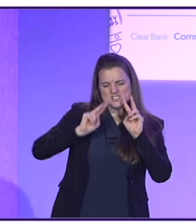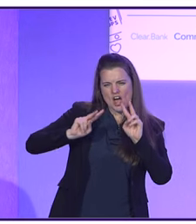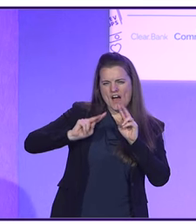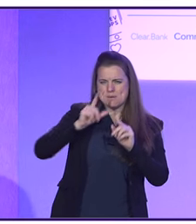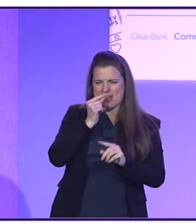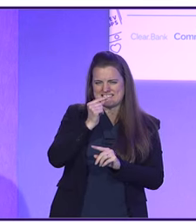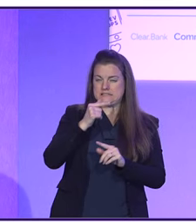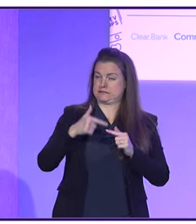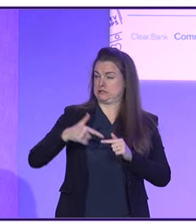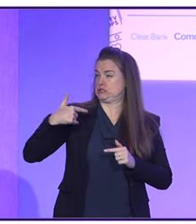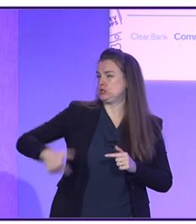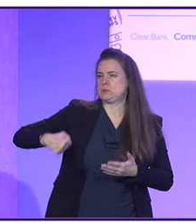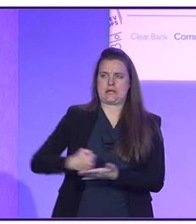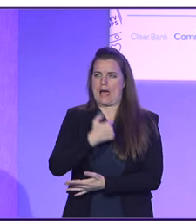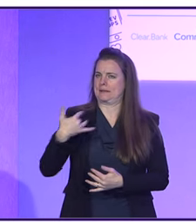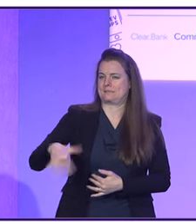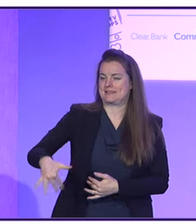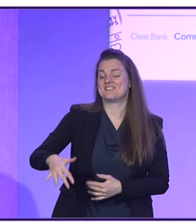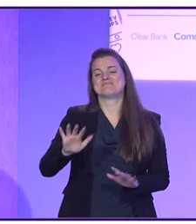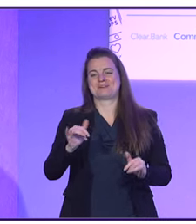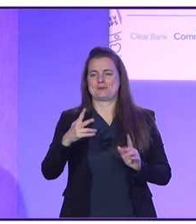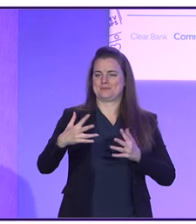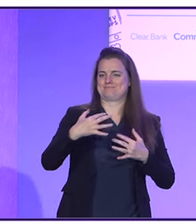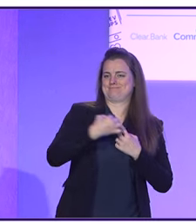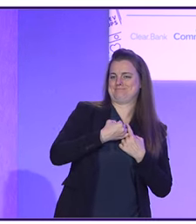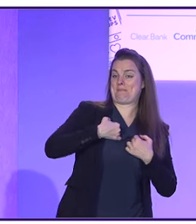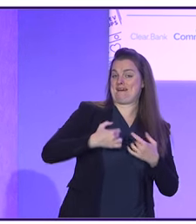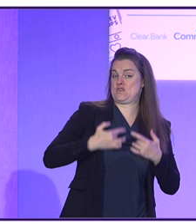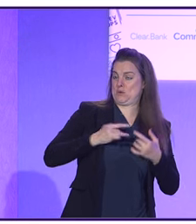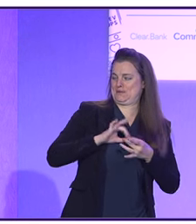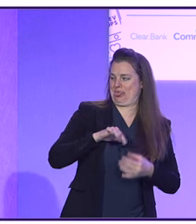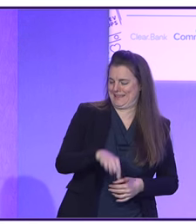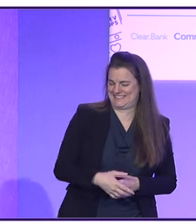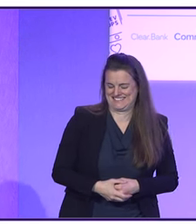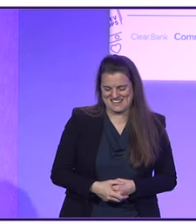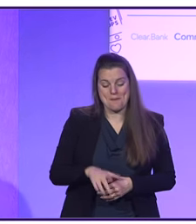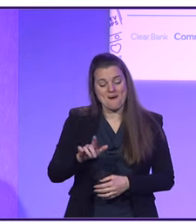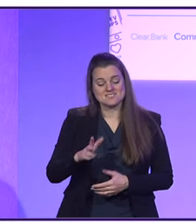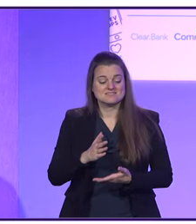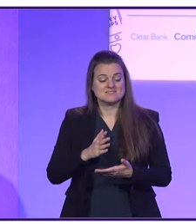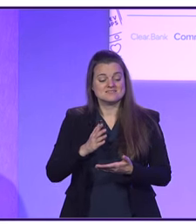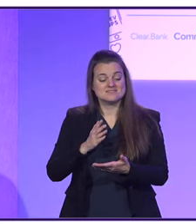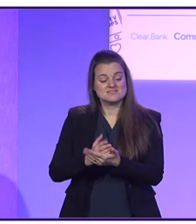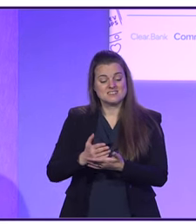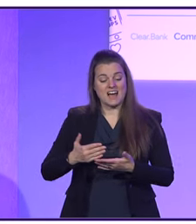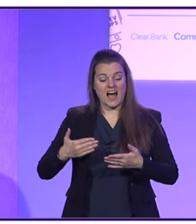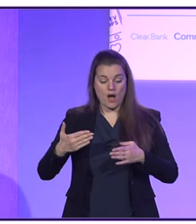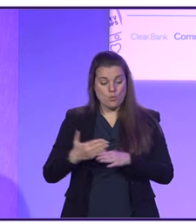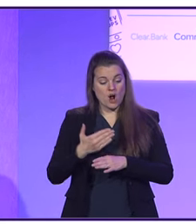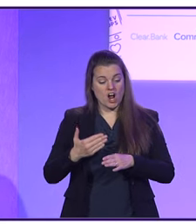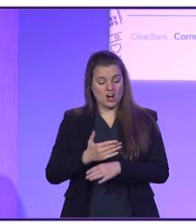Expensive. You can probably tell how I feel about the price of observability based on the title. So I do indeed work for an observability